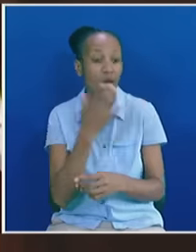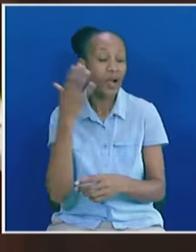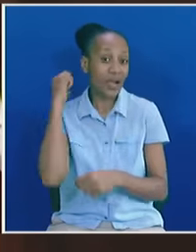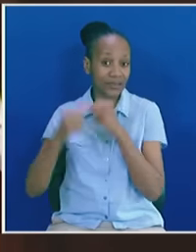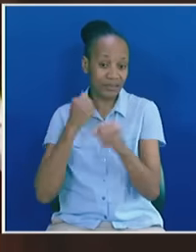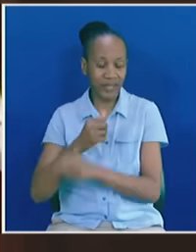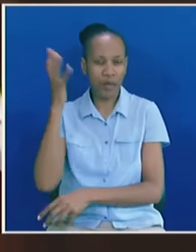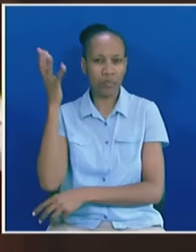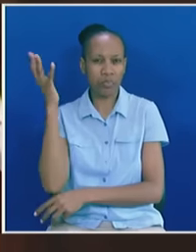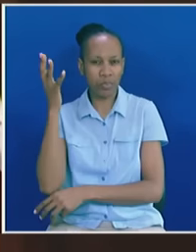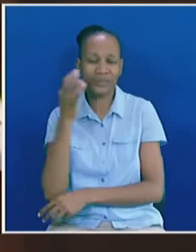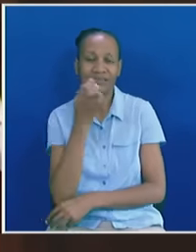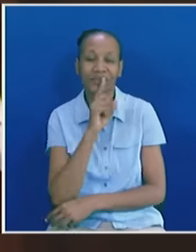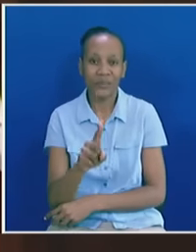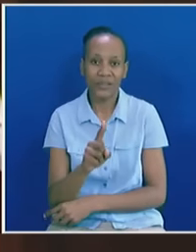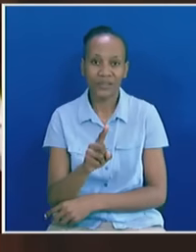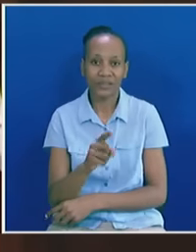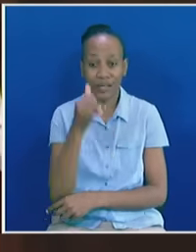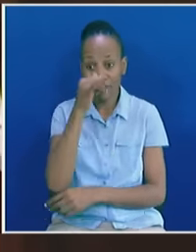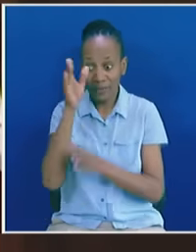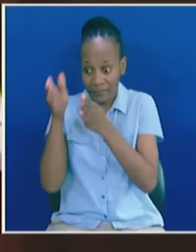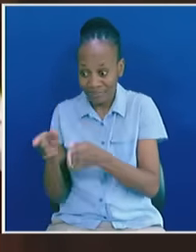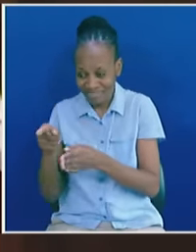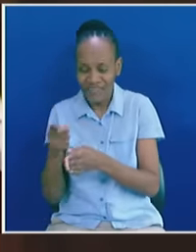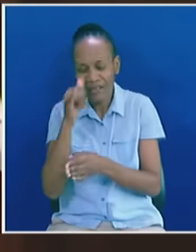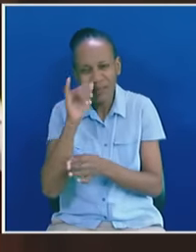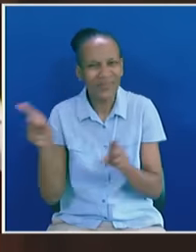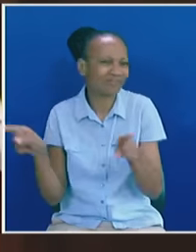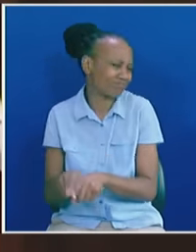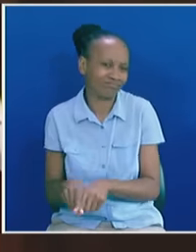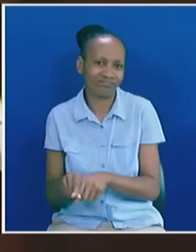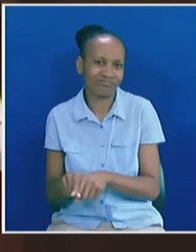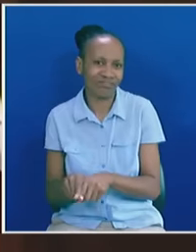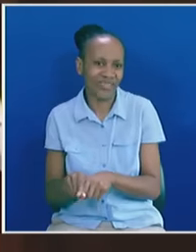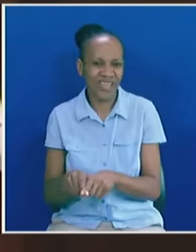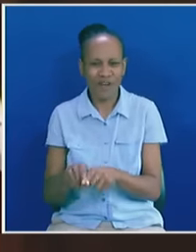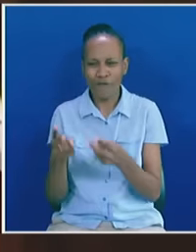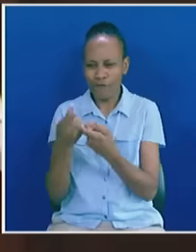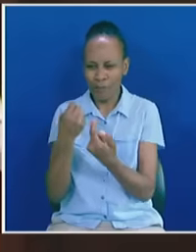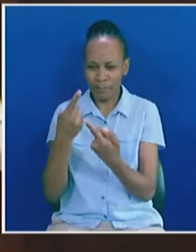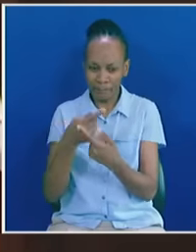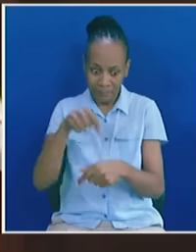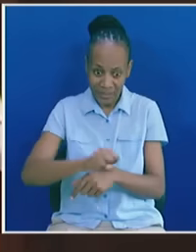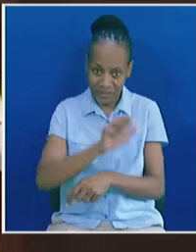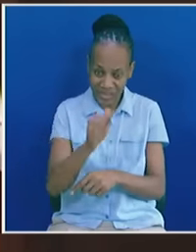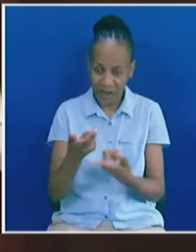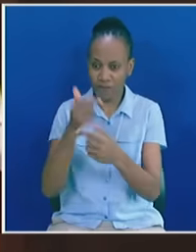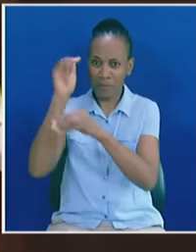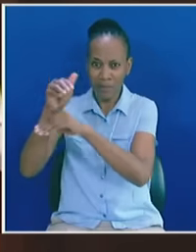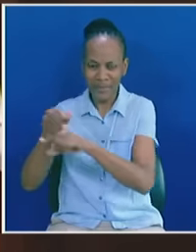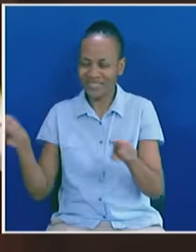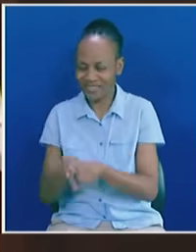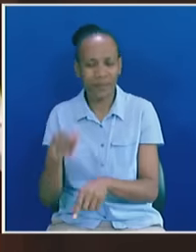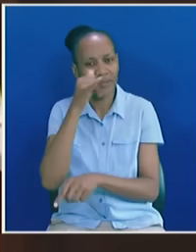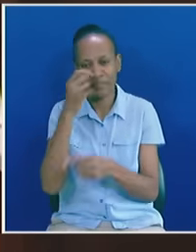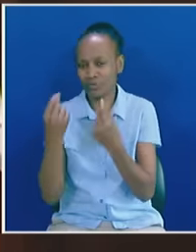year said, "A criminal is a criminal, irrespective of nationality, and should be made to face the